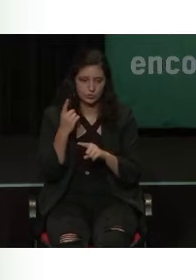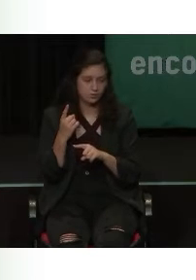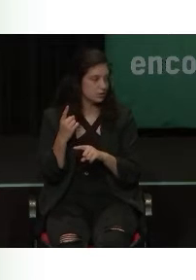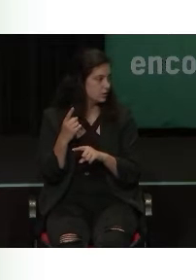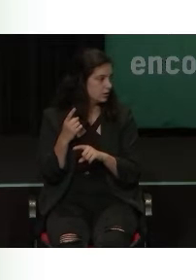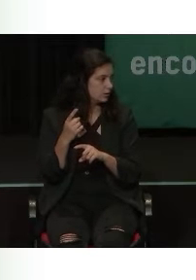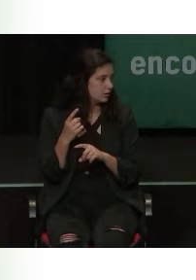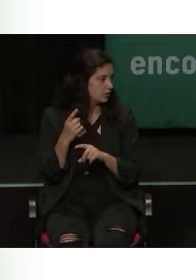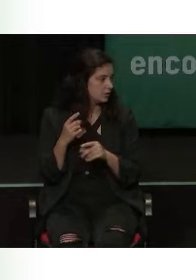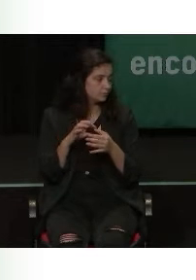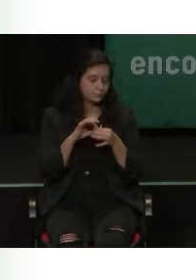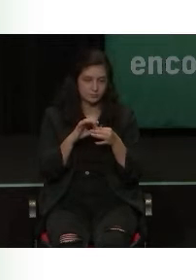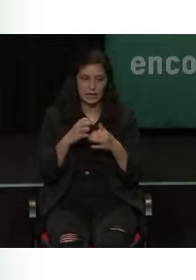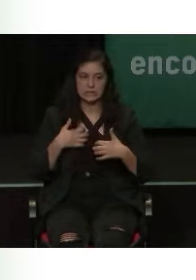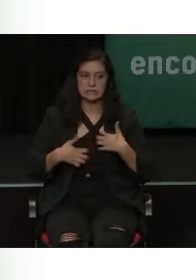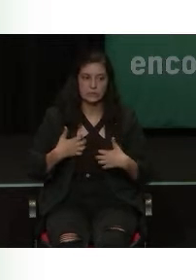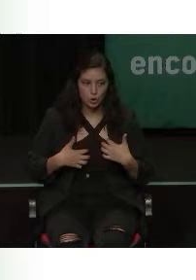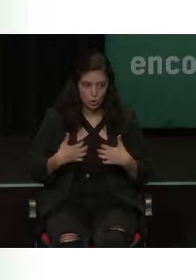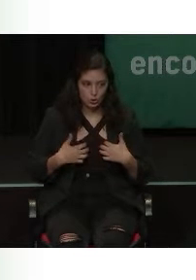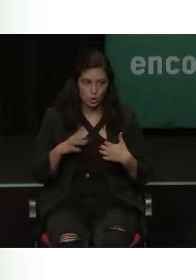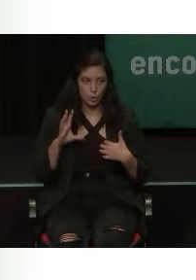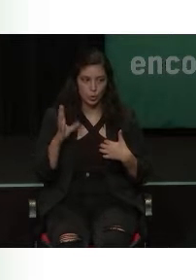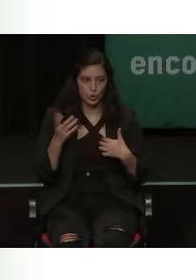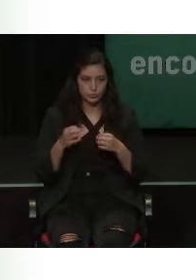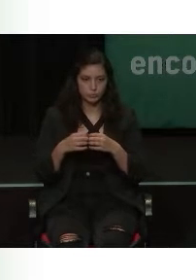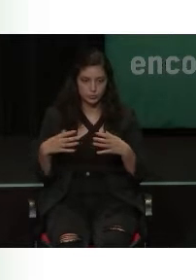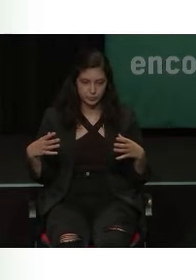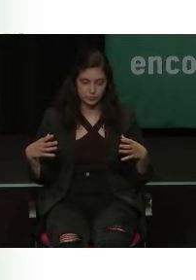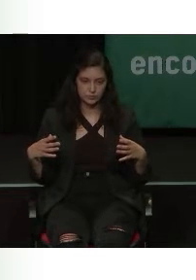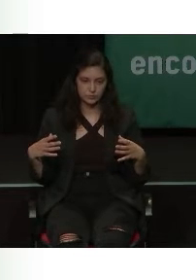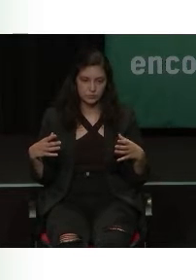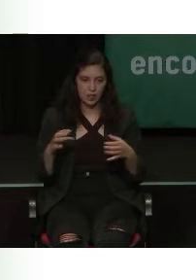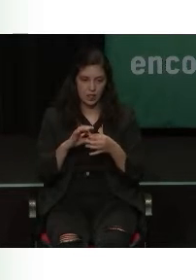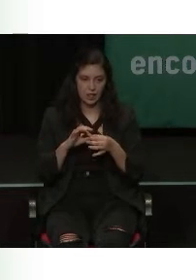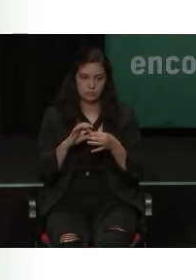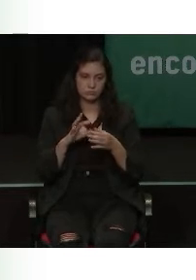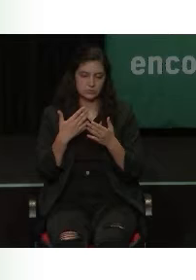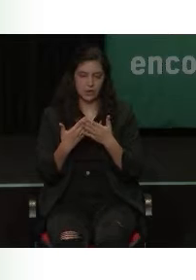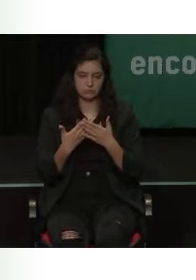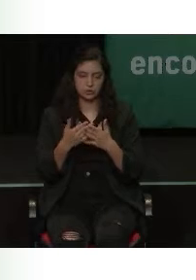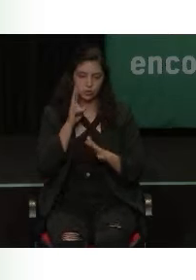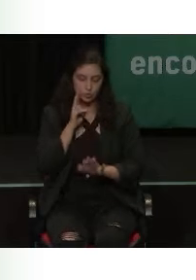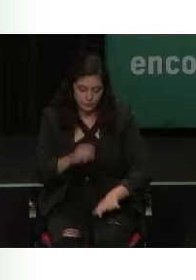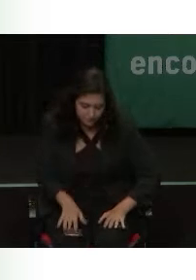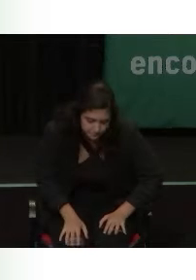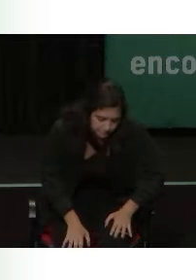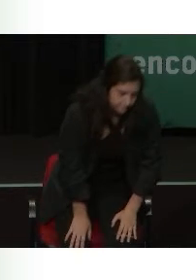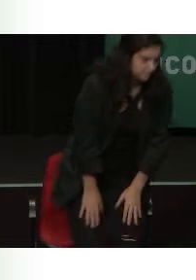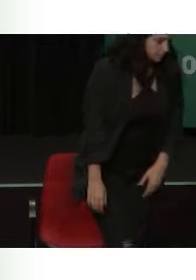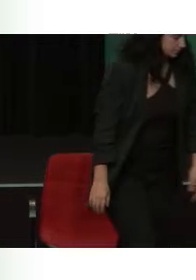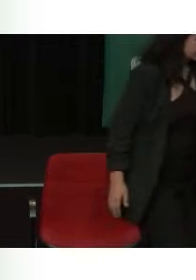why the connection, anxiety connection, the more connection